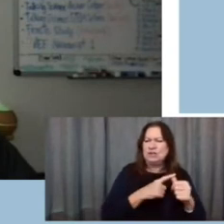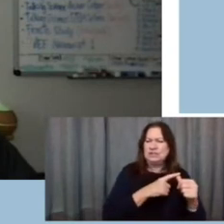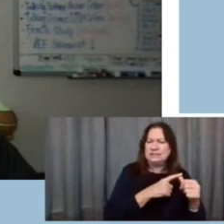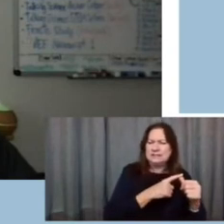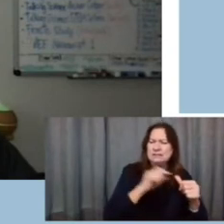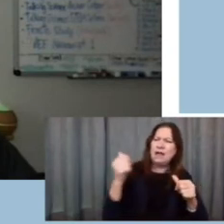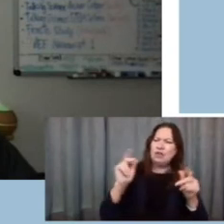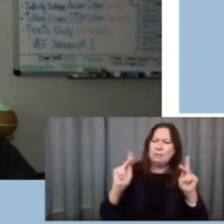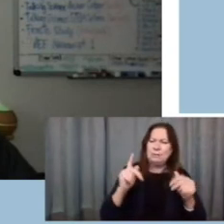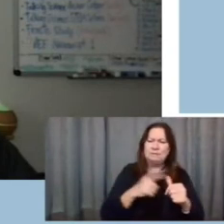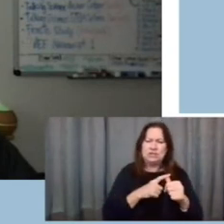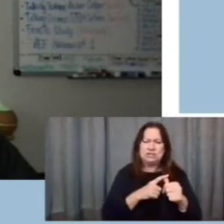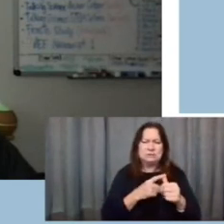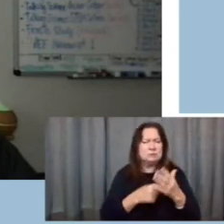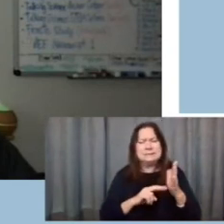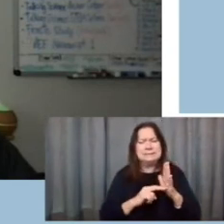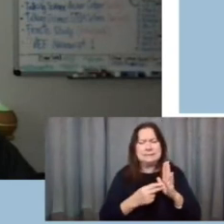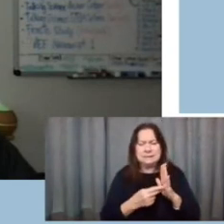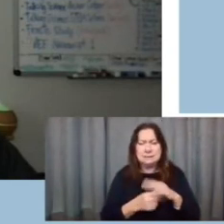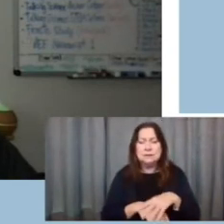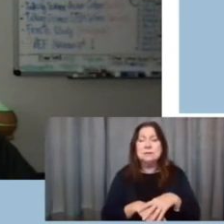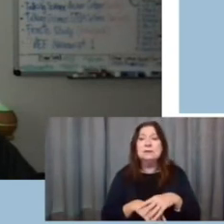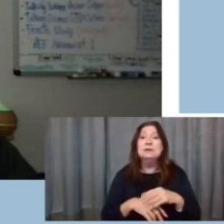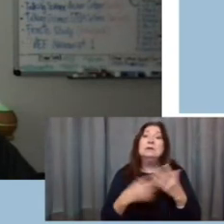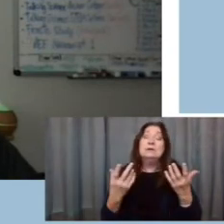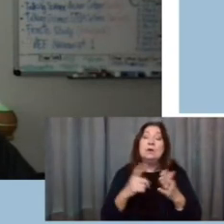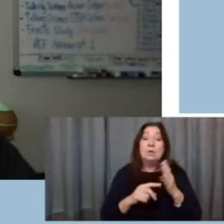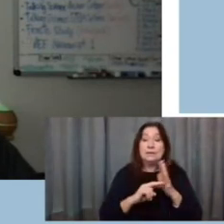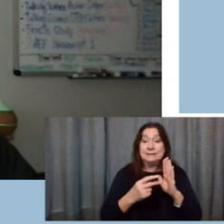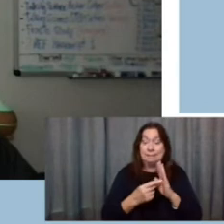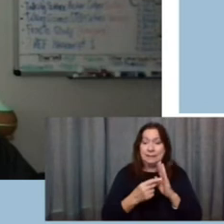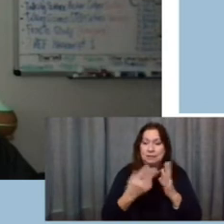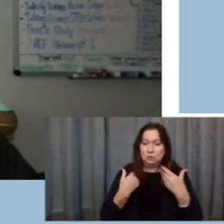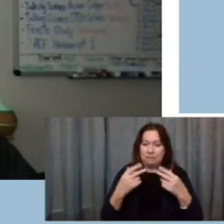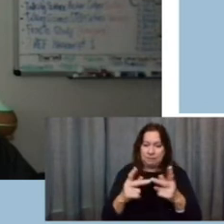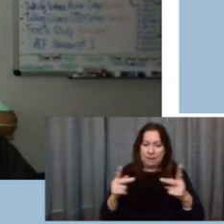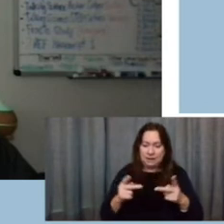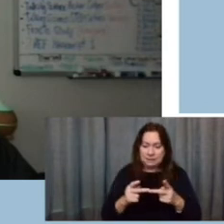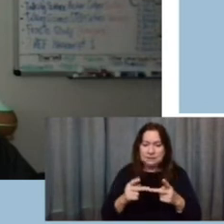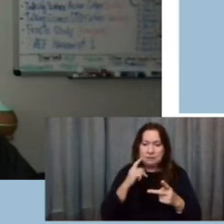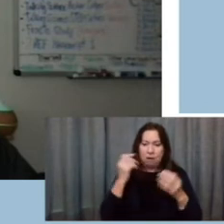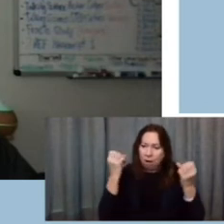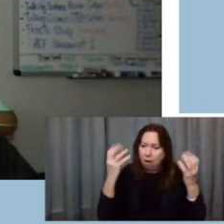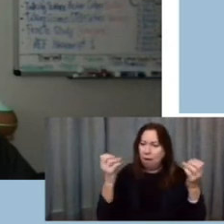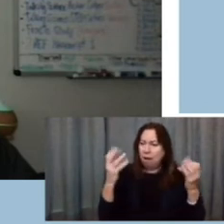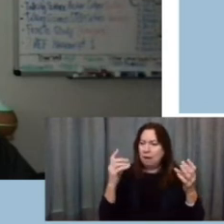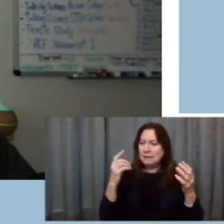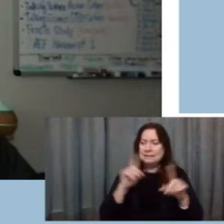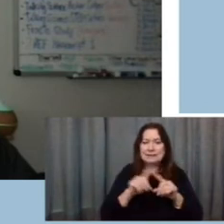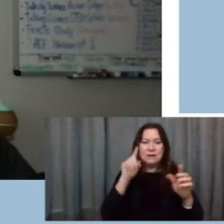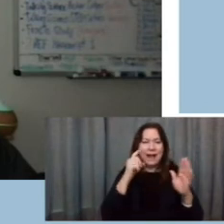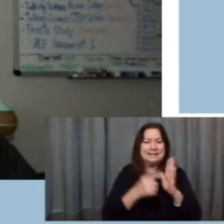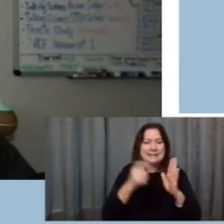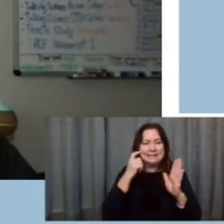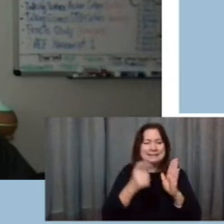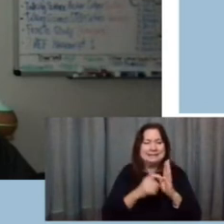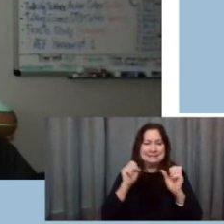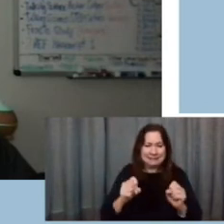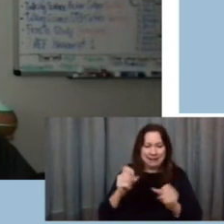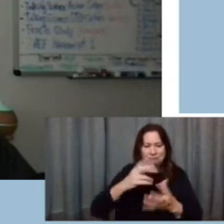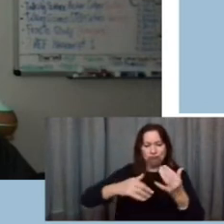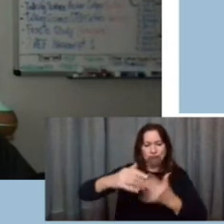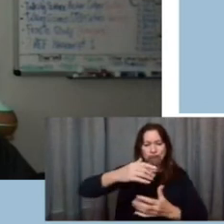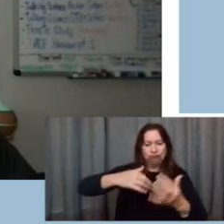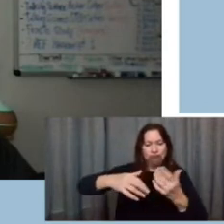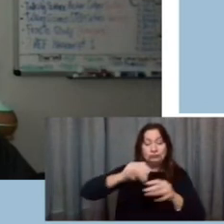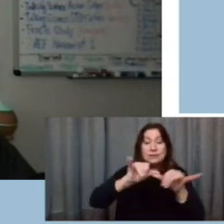first? What does it mean to create spaces where multiple identities can coexist? In the